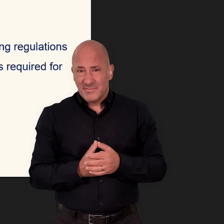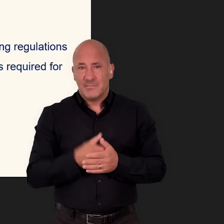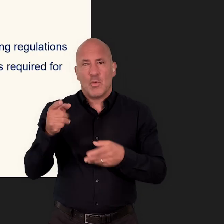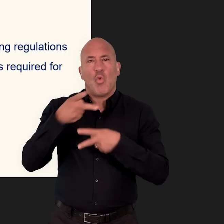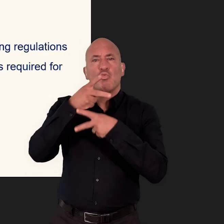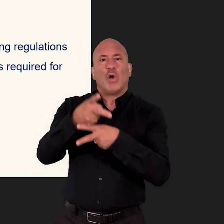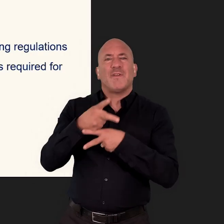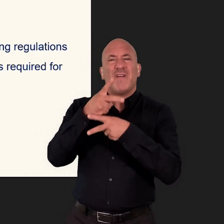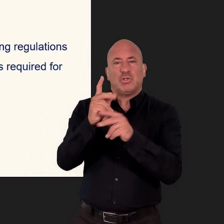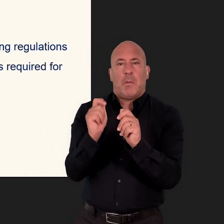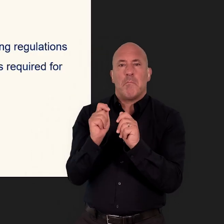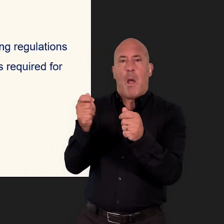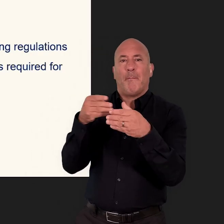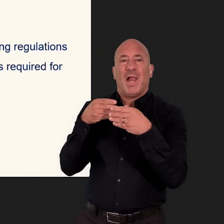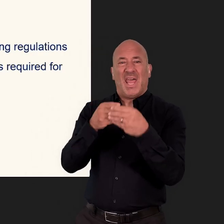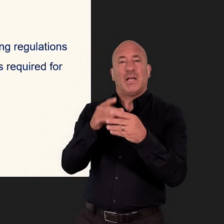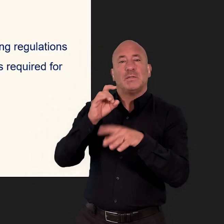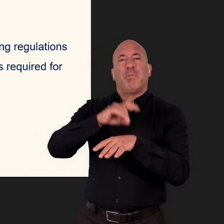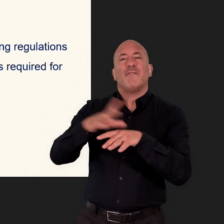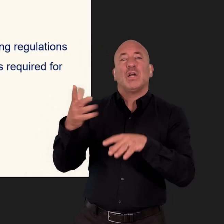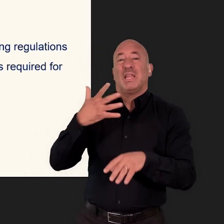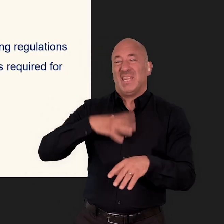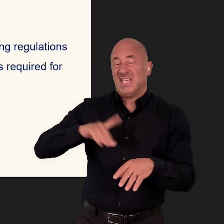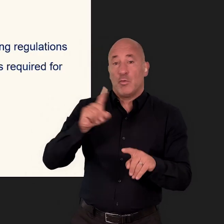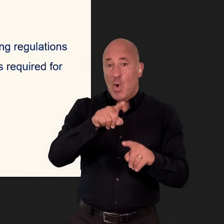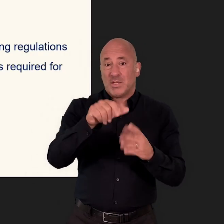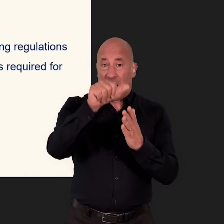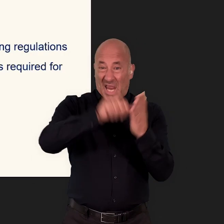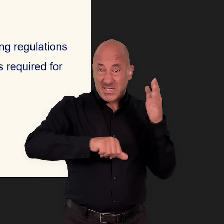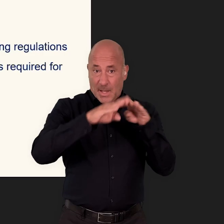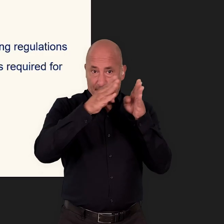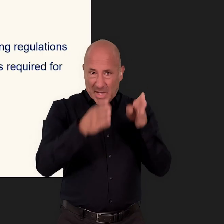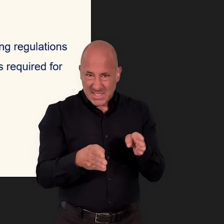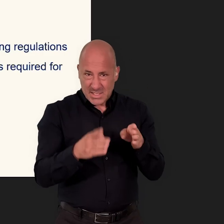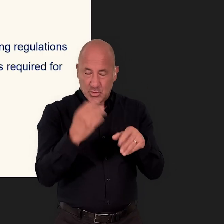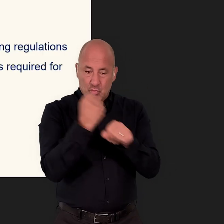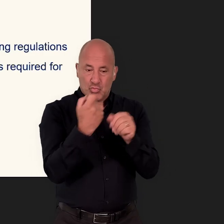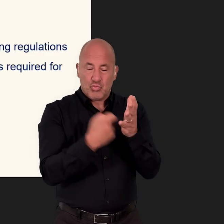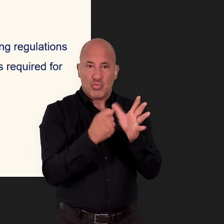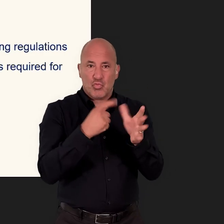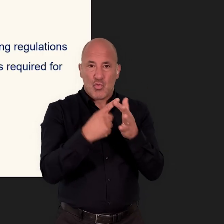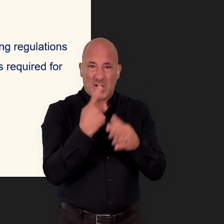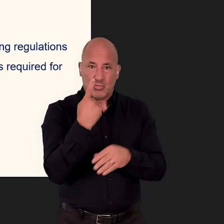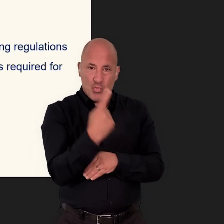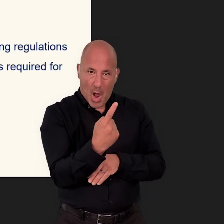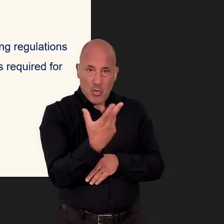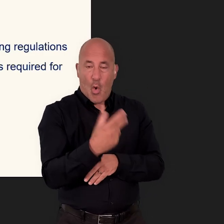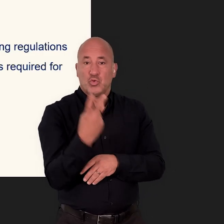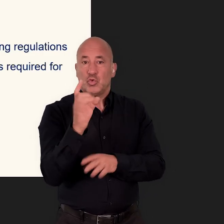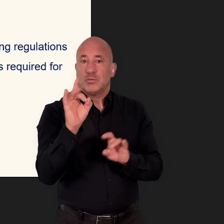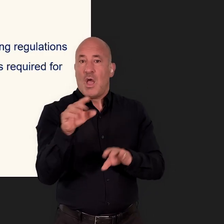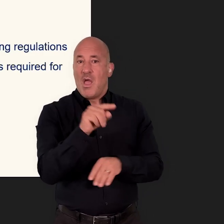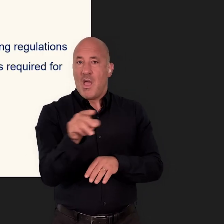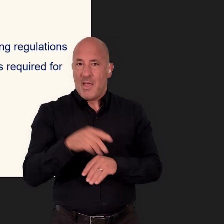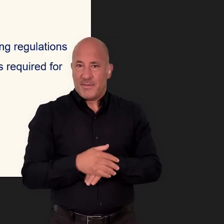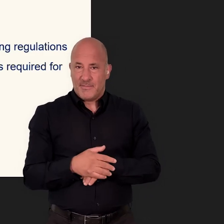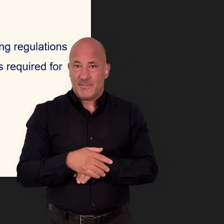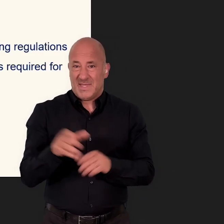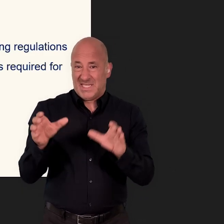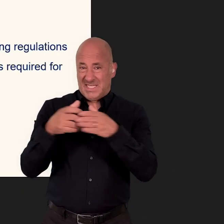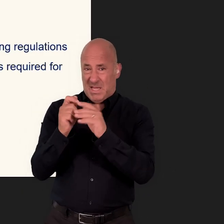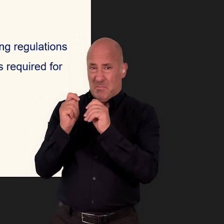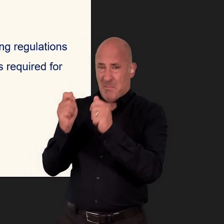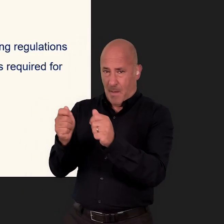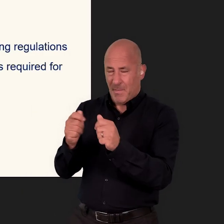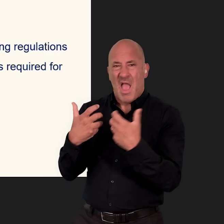A conservation accredited lead professional is required for listed buildings of grade 1 or 2 star. The appointment of this